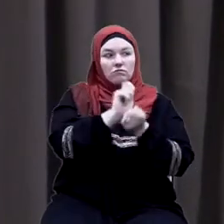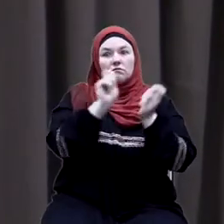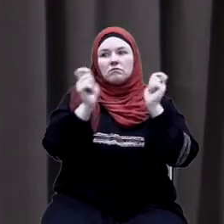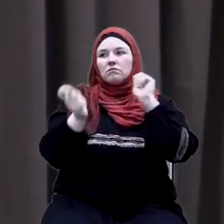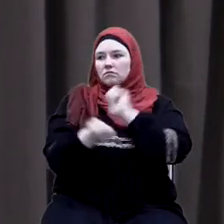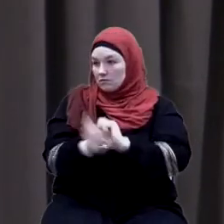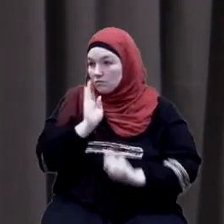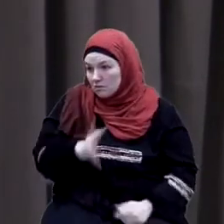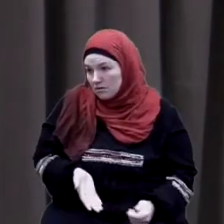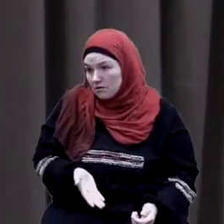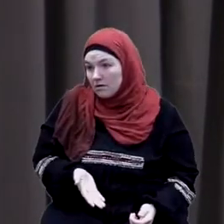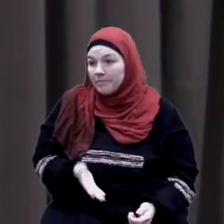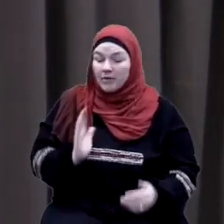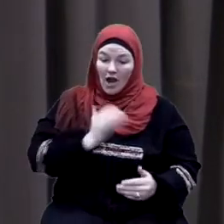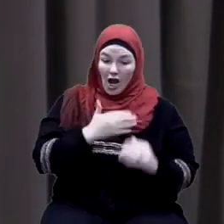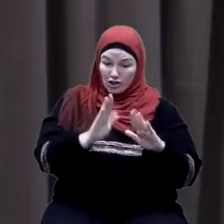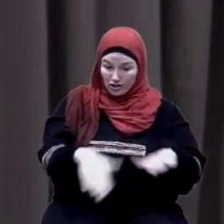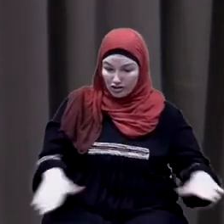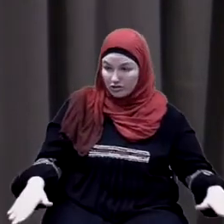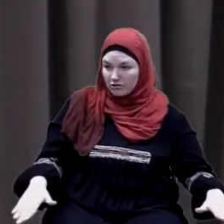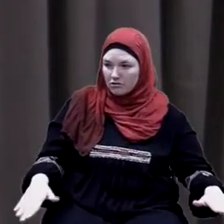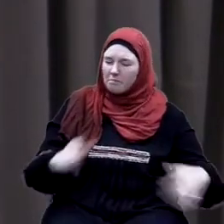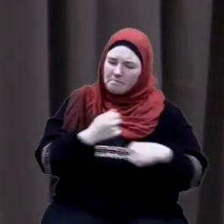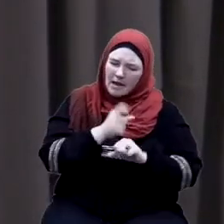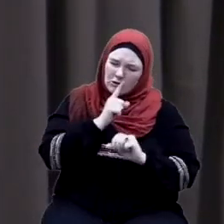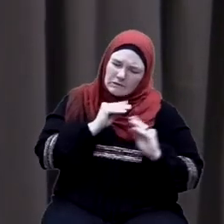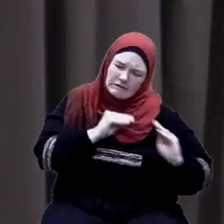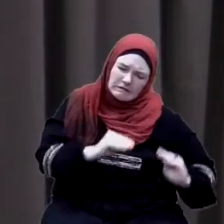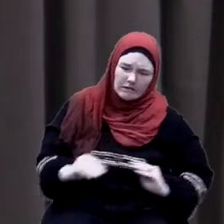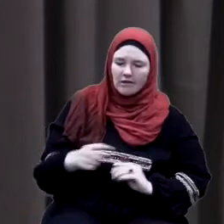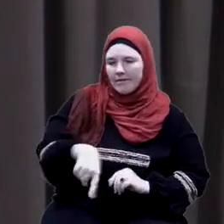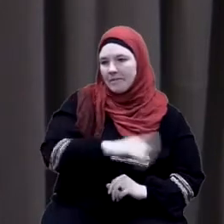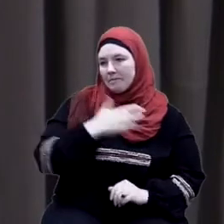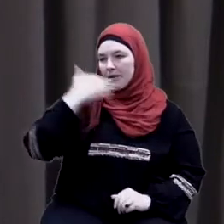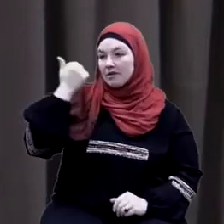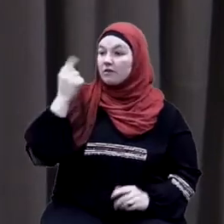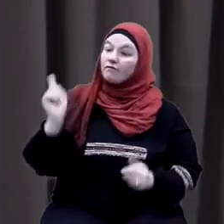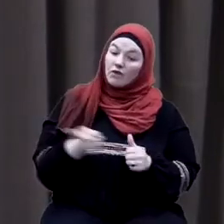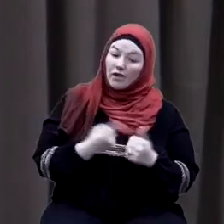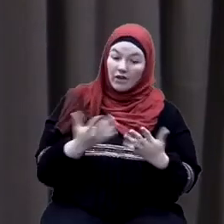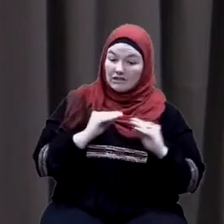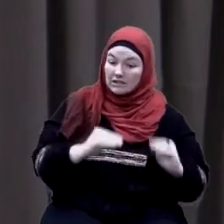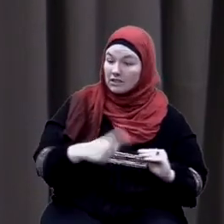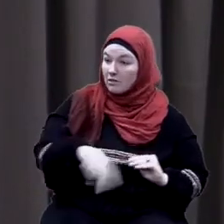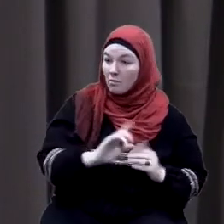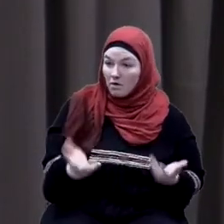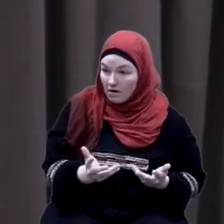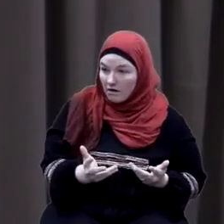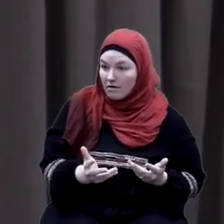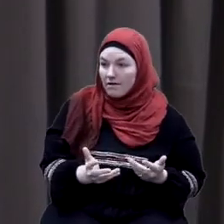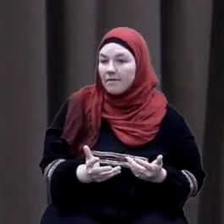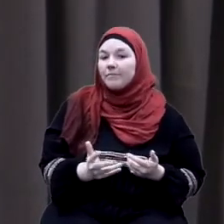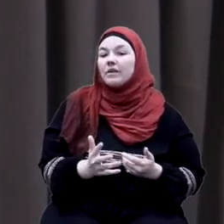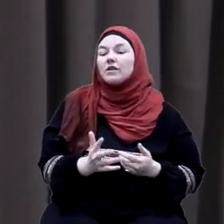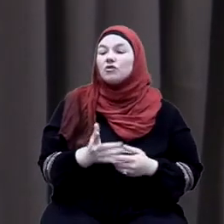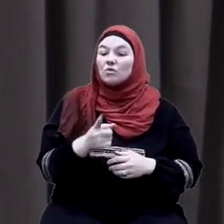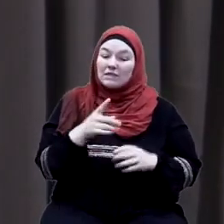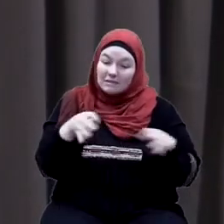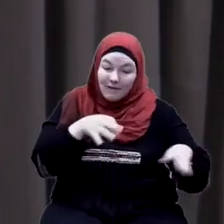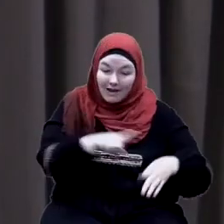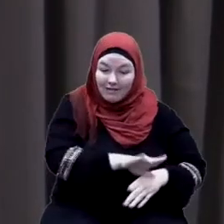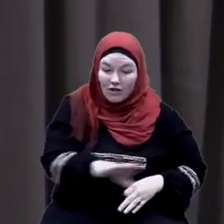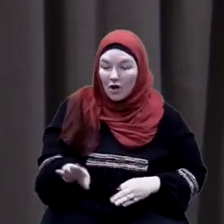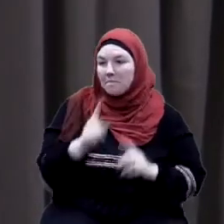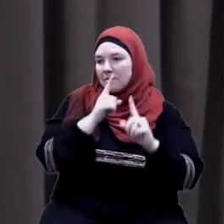our children, to raise a great generation, the first point is to define their mission for